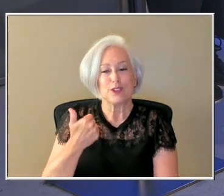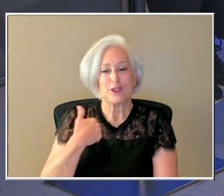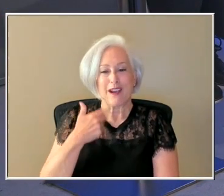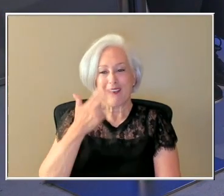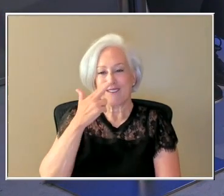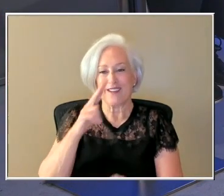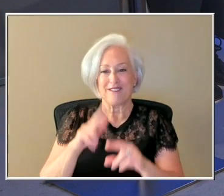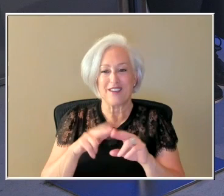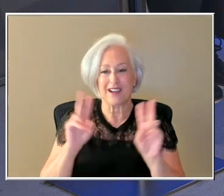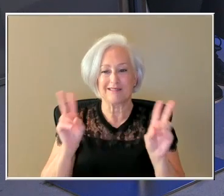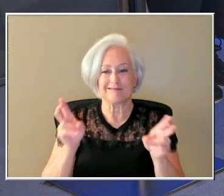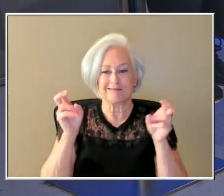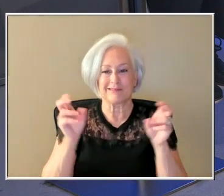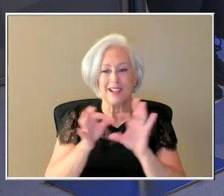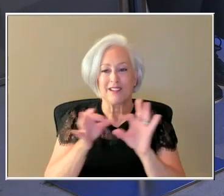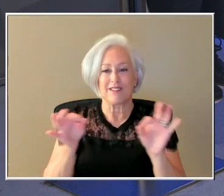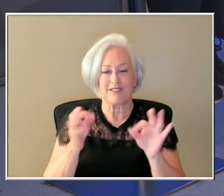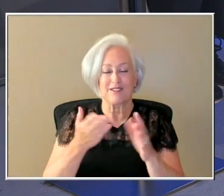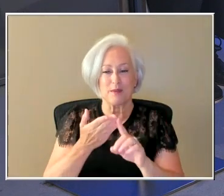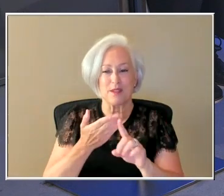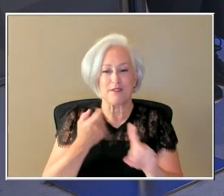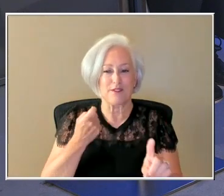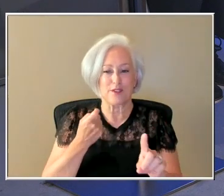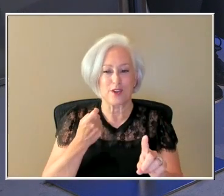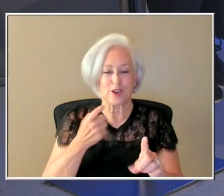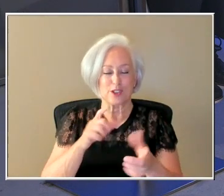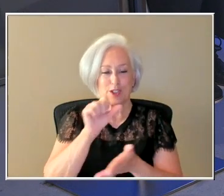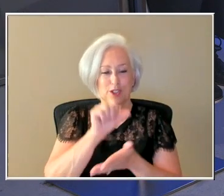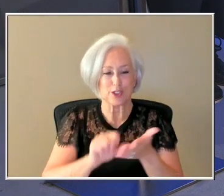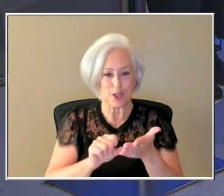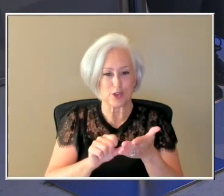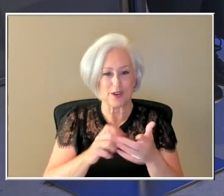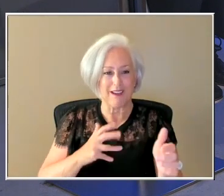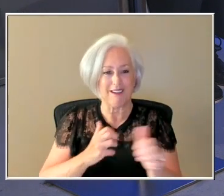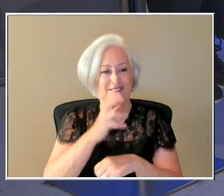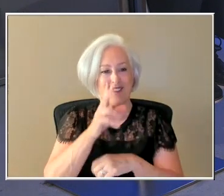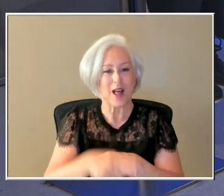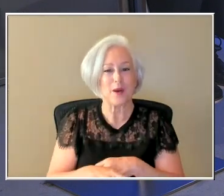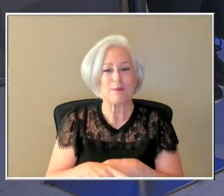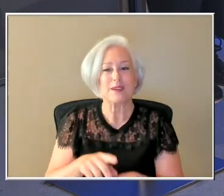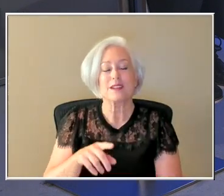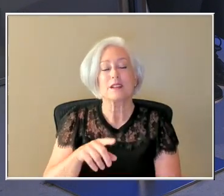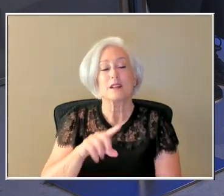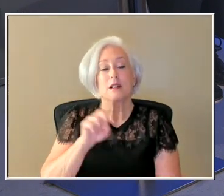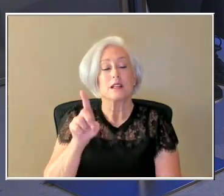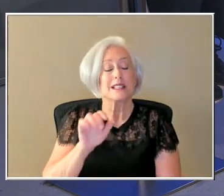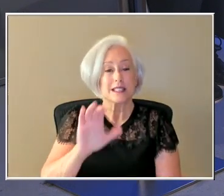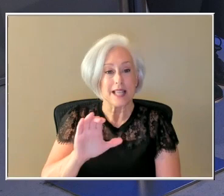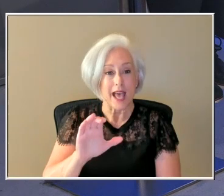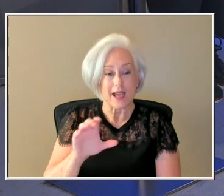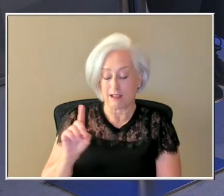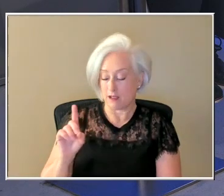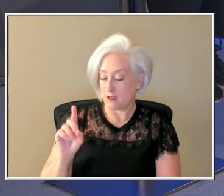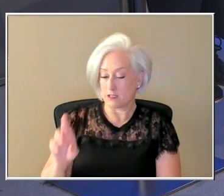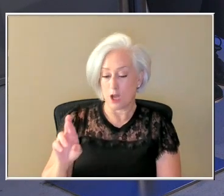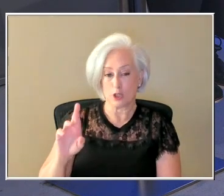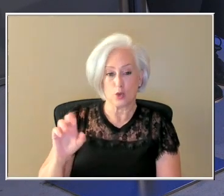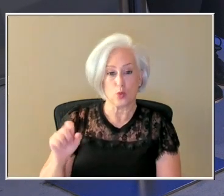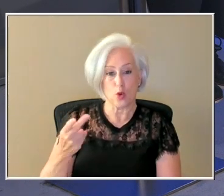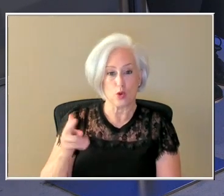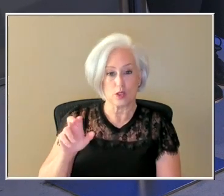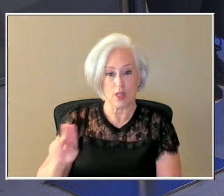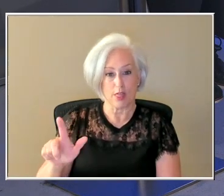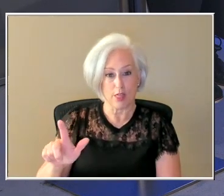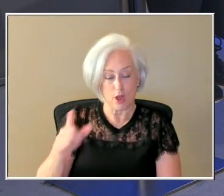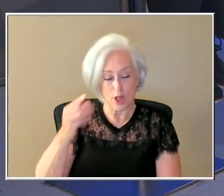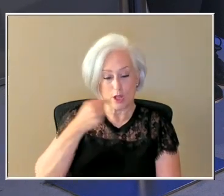first surgery follow-up. Zac, what did Dr. Rosenthal tell you that he was expecting? And then